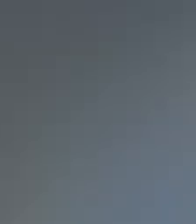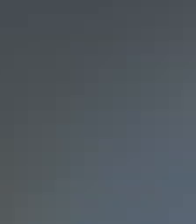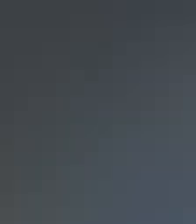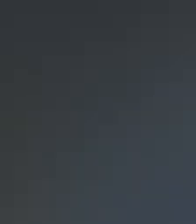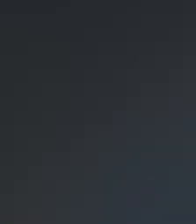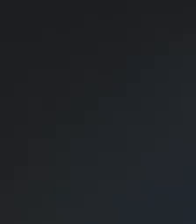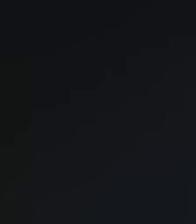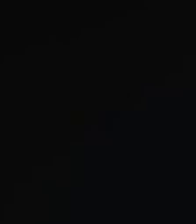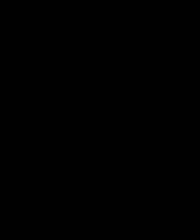Thank you.